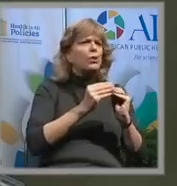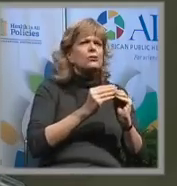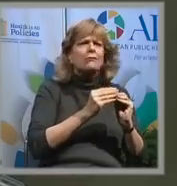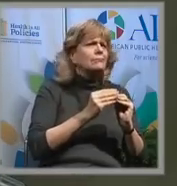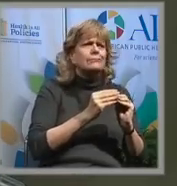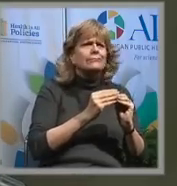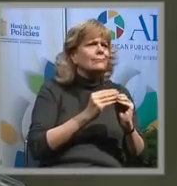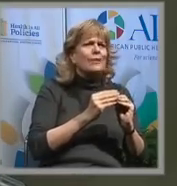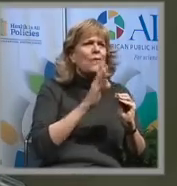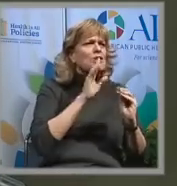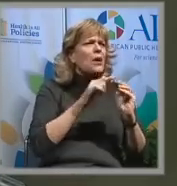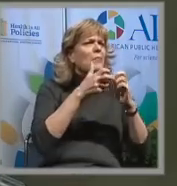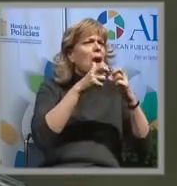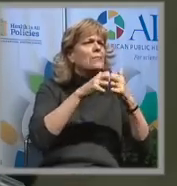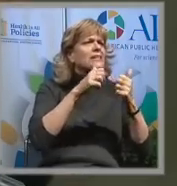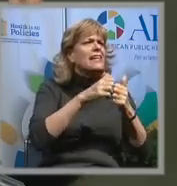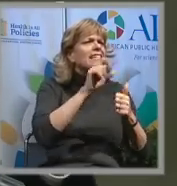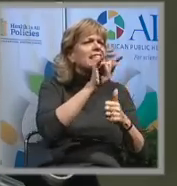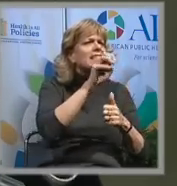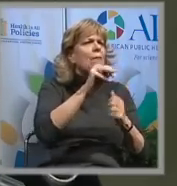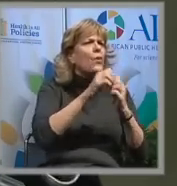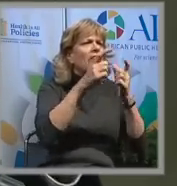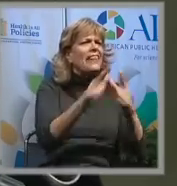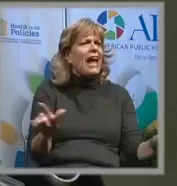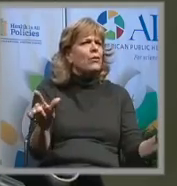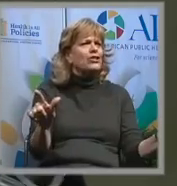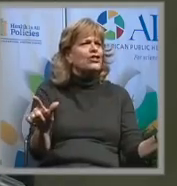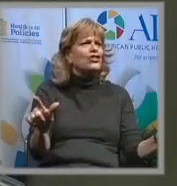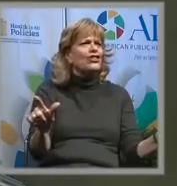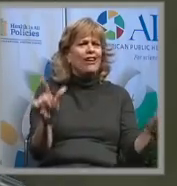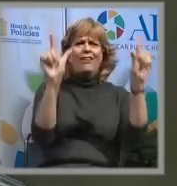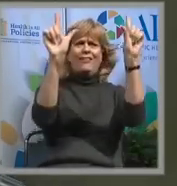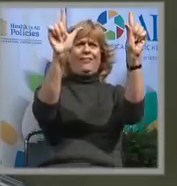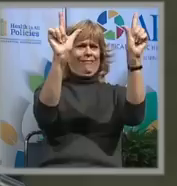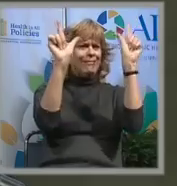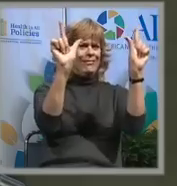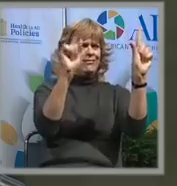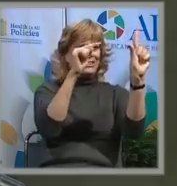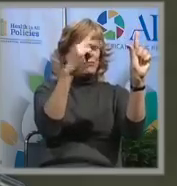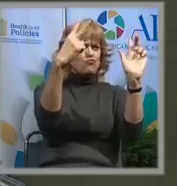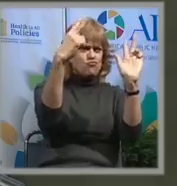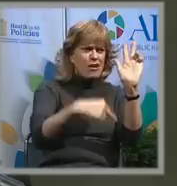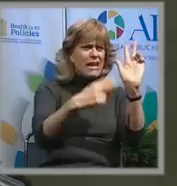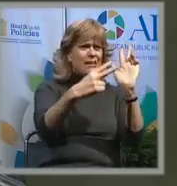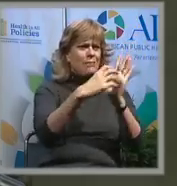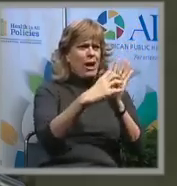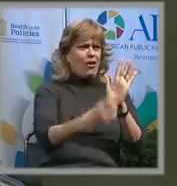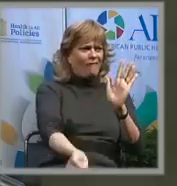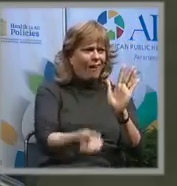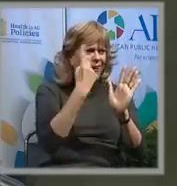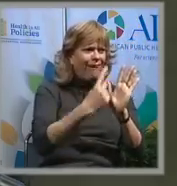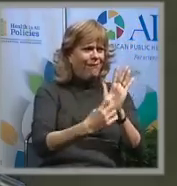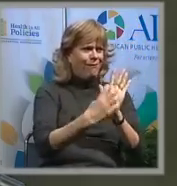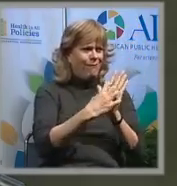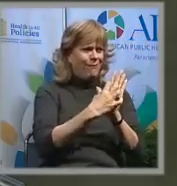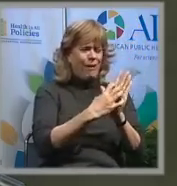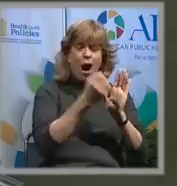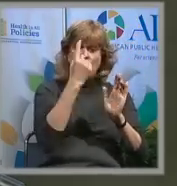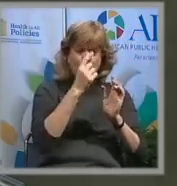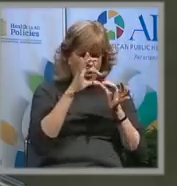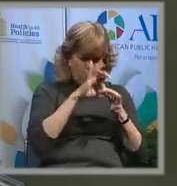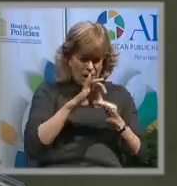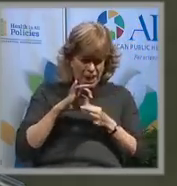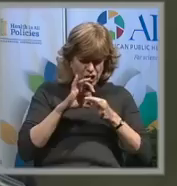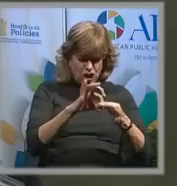We talk about problems in STEM in language. And you must be able to read the paragraph, understand the relationships among